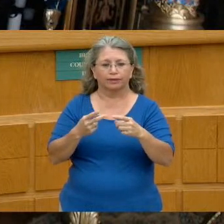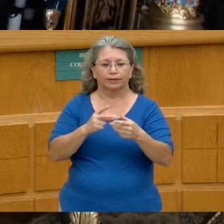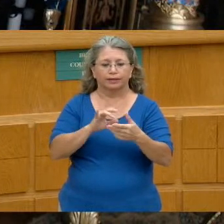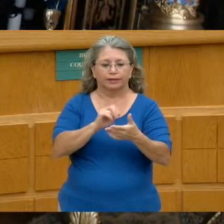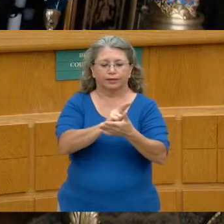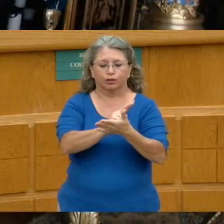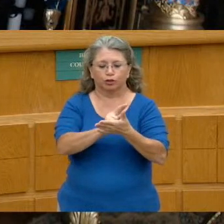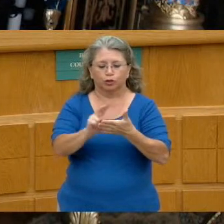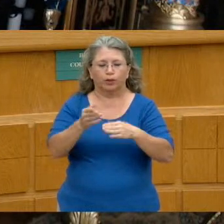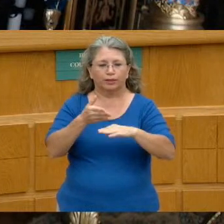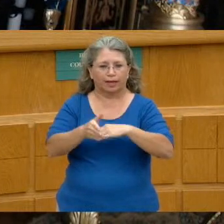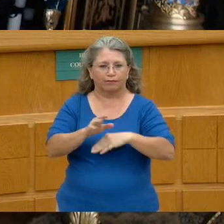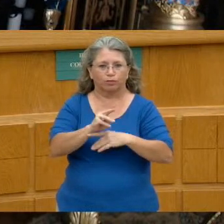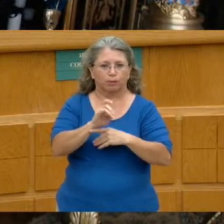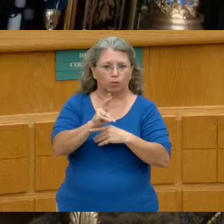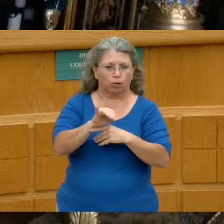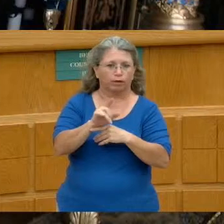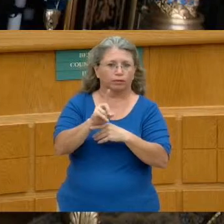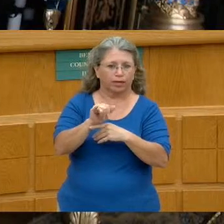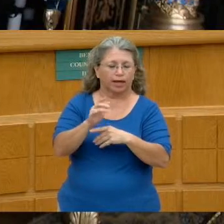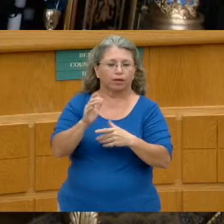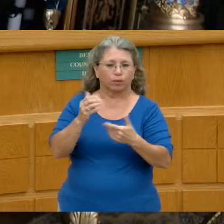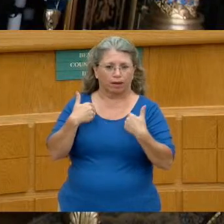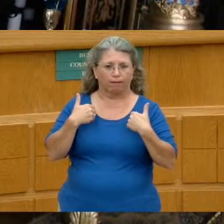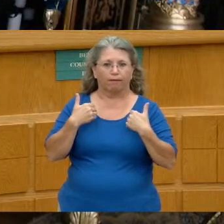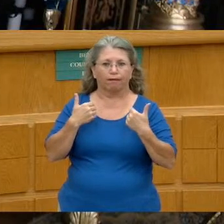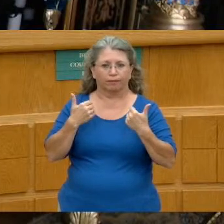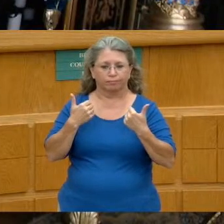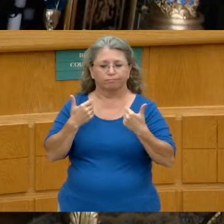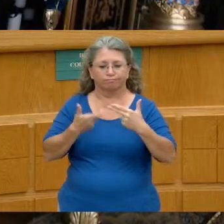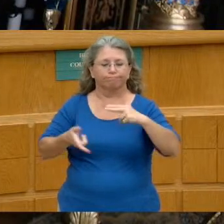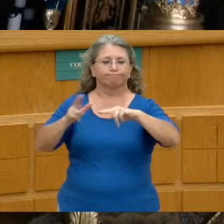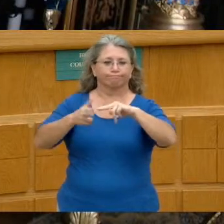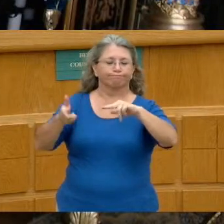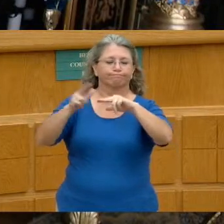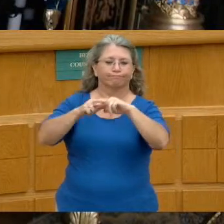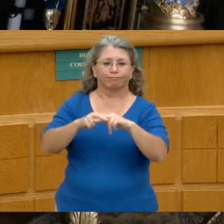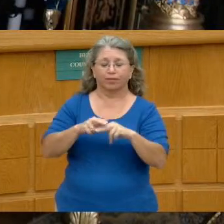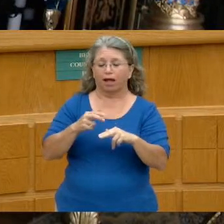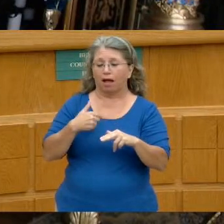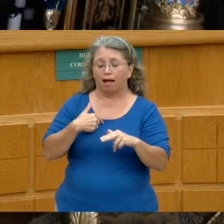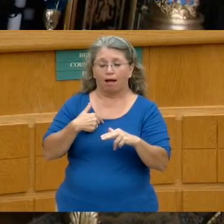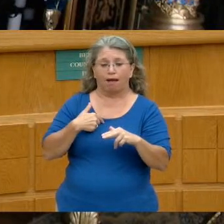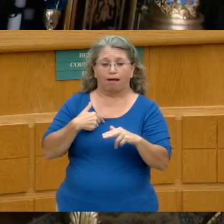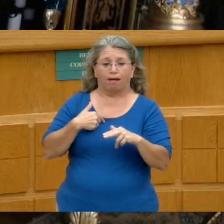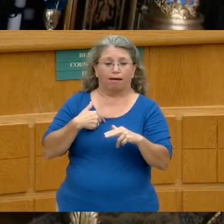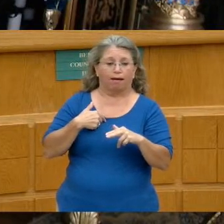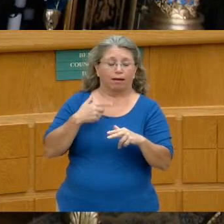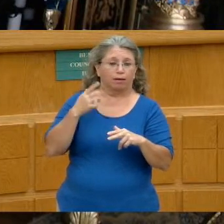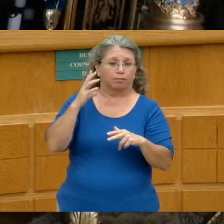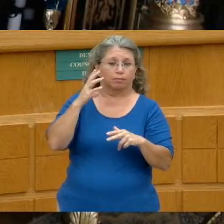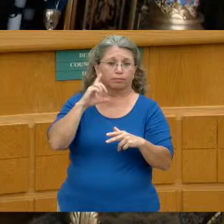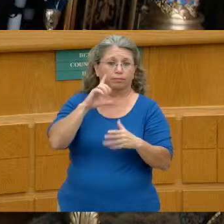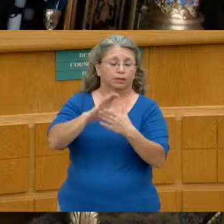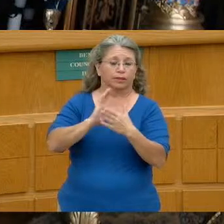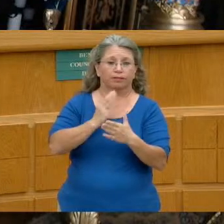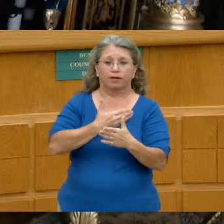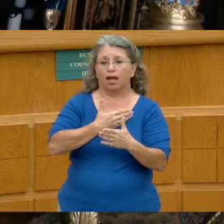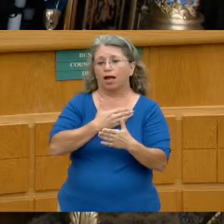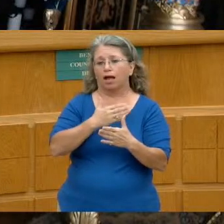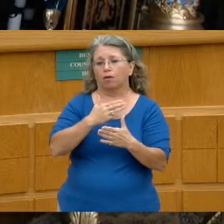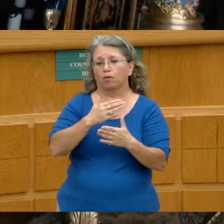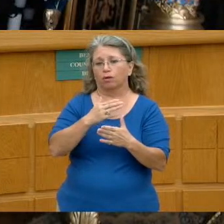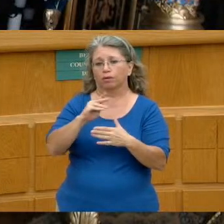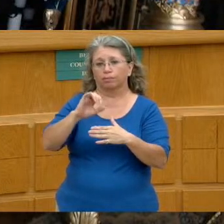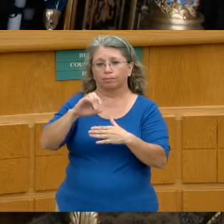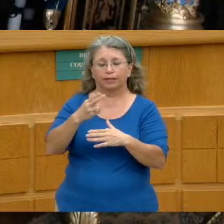access. I've called on our beaches as the crown jewel of Texas, and I have a personal connection to Texas